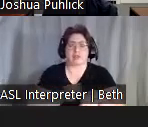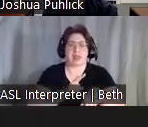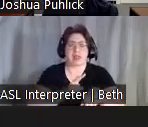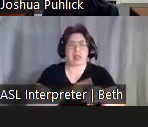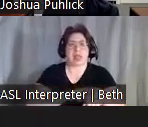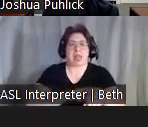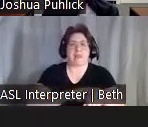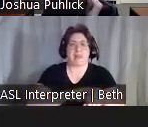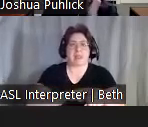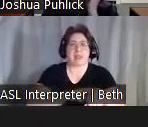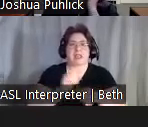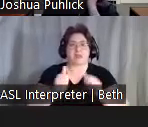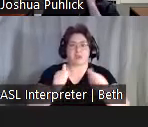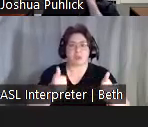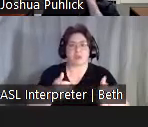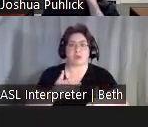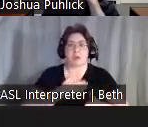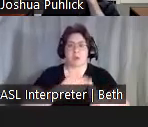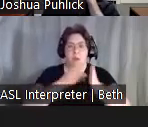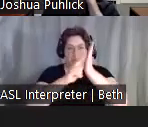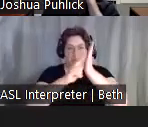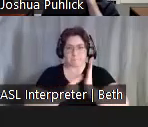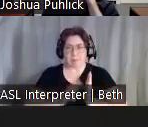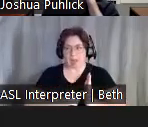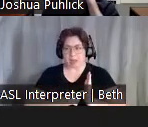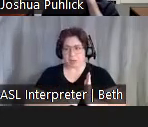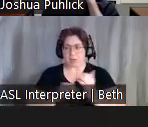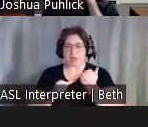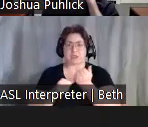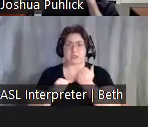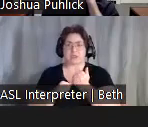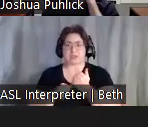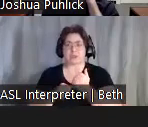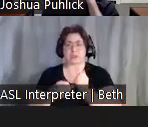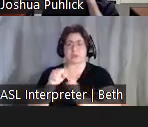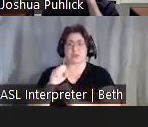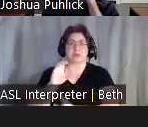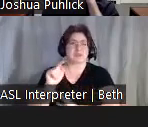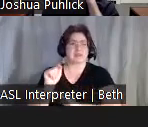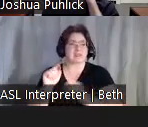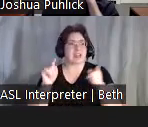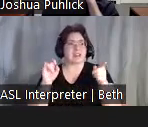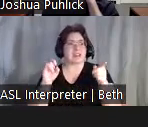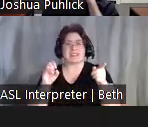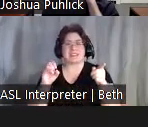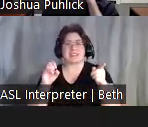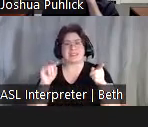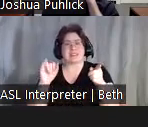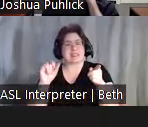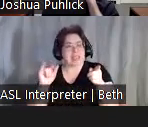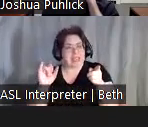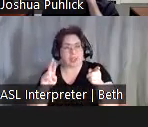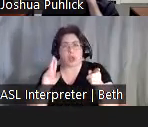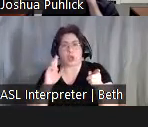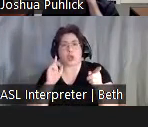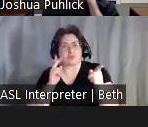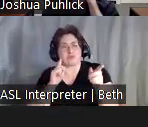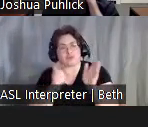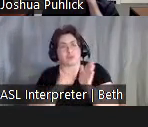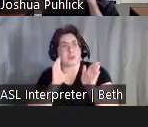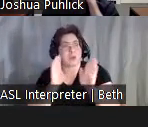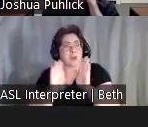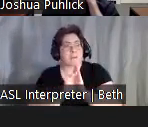stands. This is my research associate, Scott Taylor, collecting some samples. And we're working